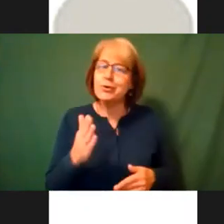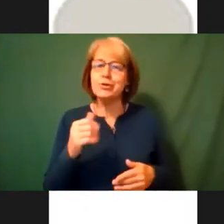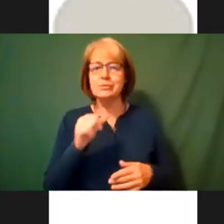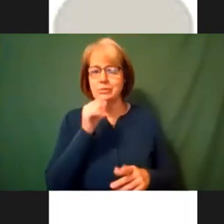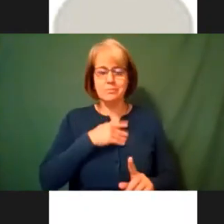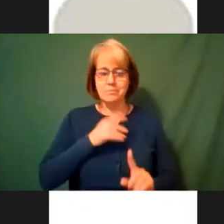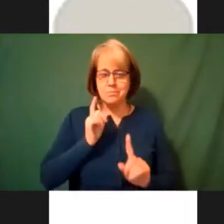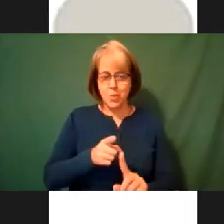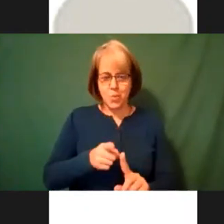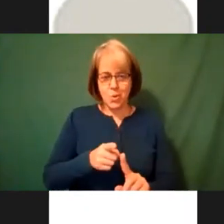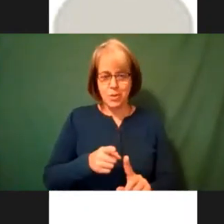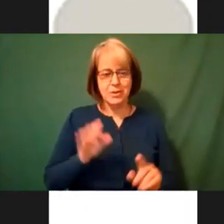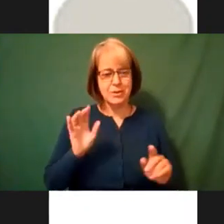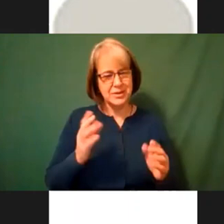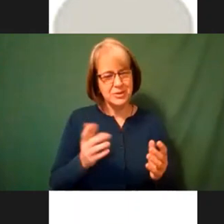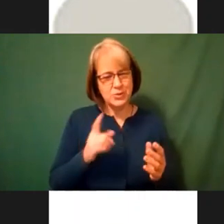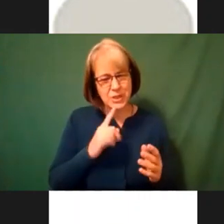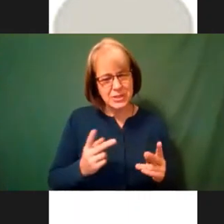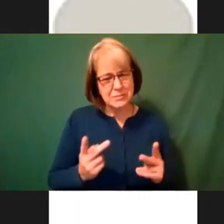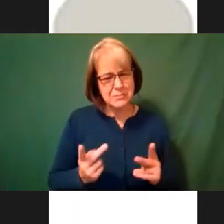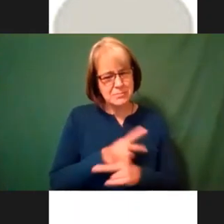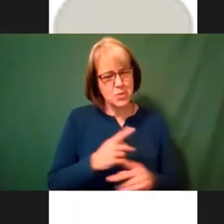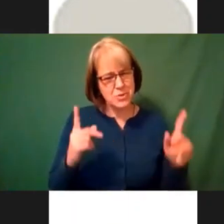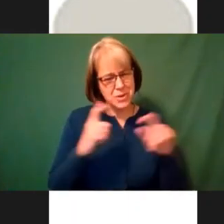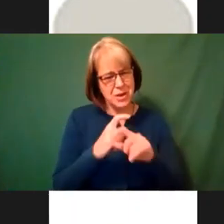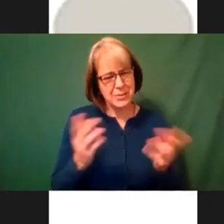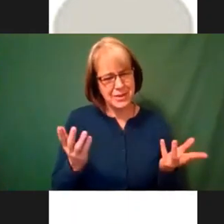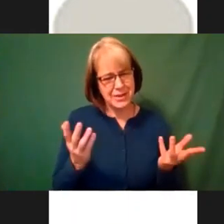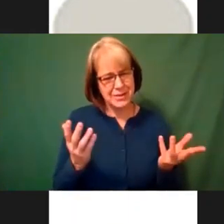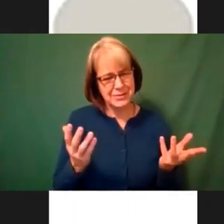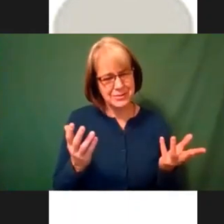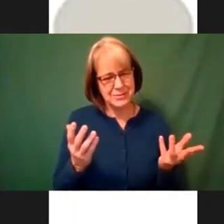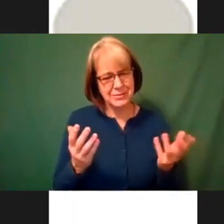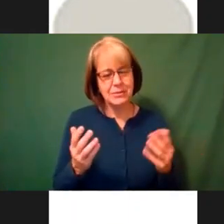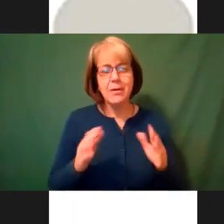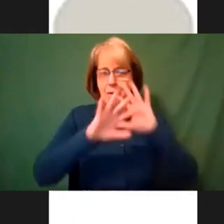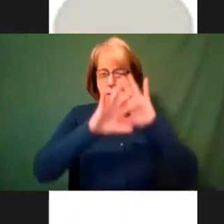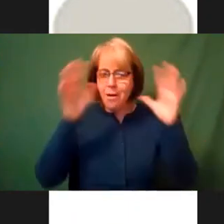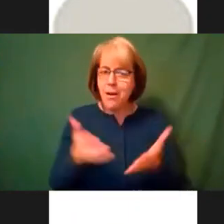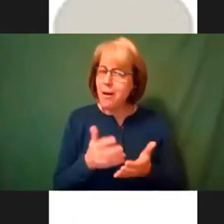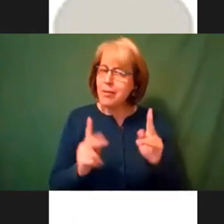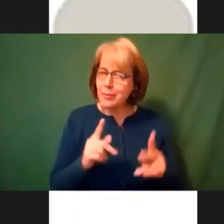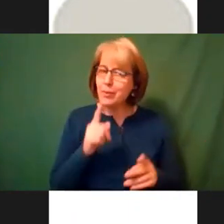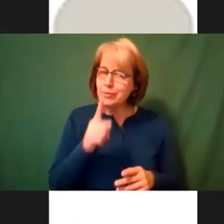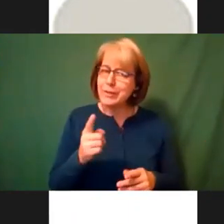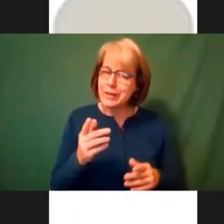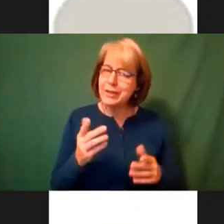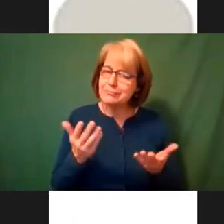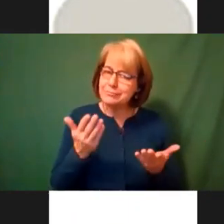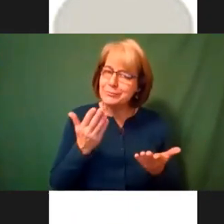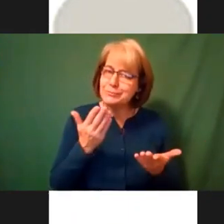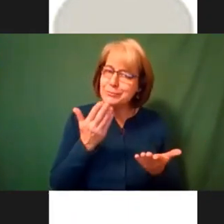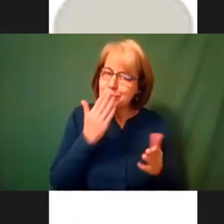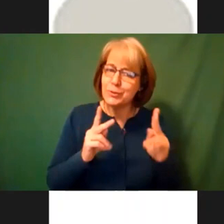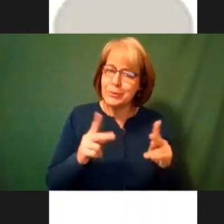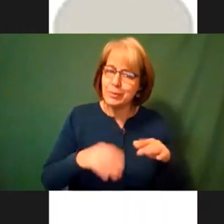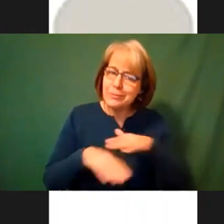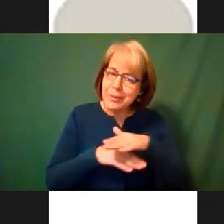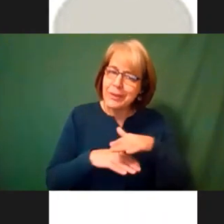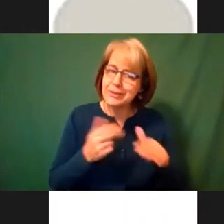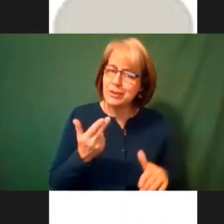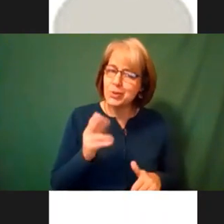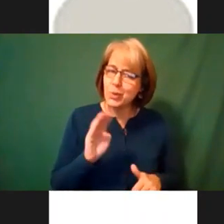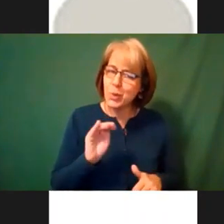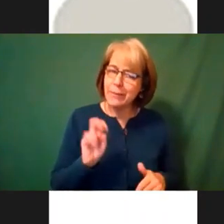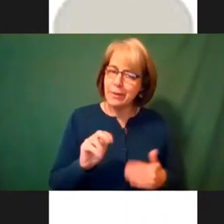are. And a lot of us, I think, in terms of our basic humanity, are good people. You know, we're trying to show up